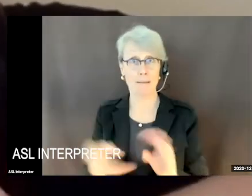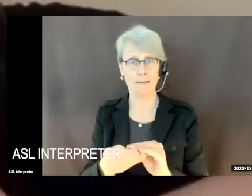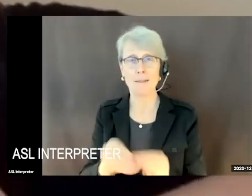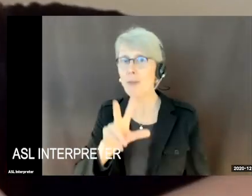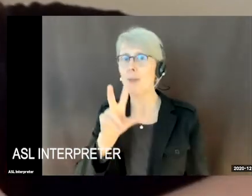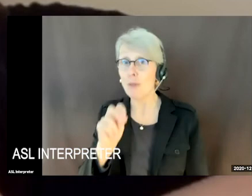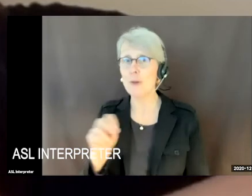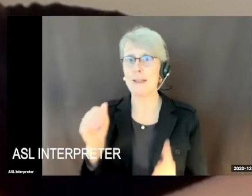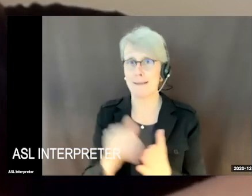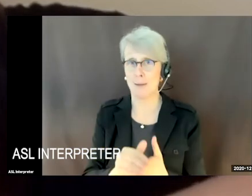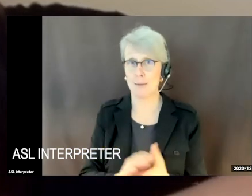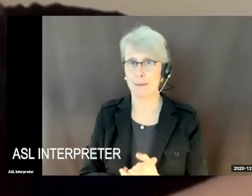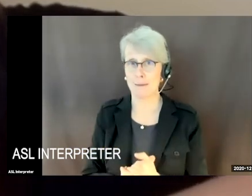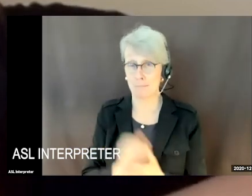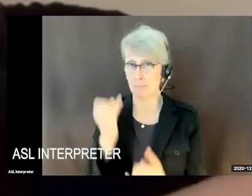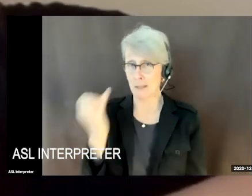12 ventilators,